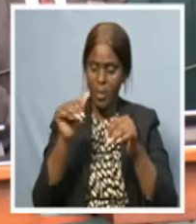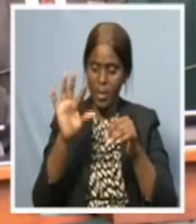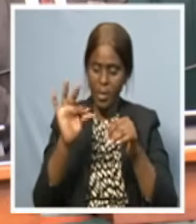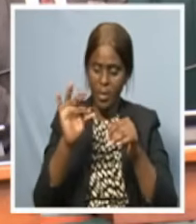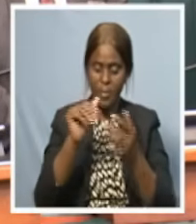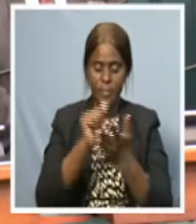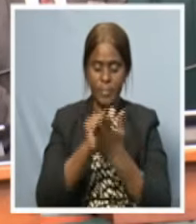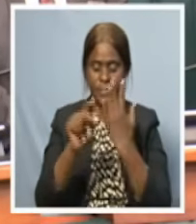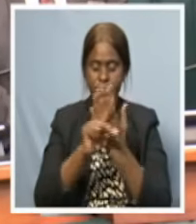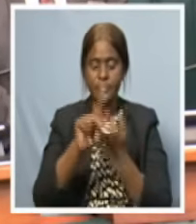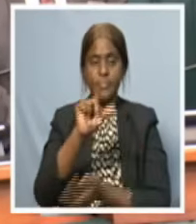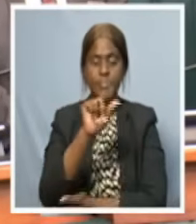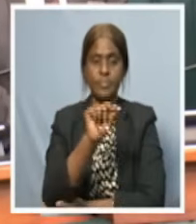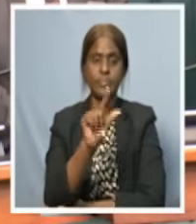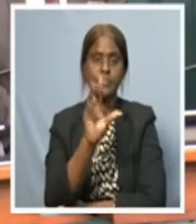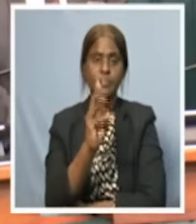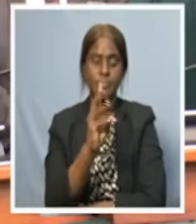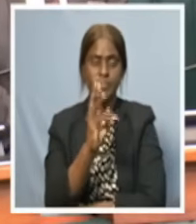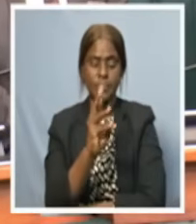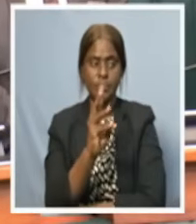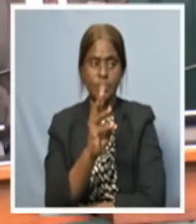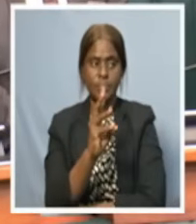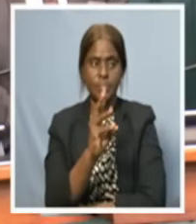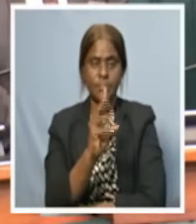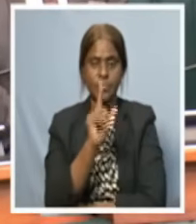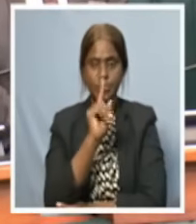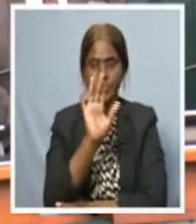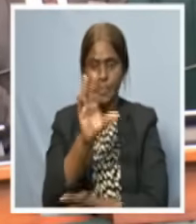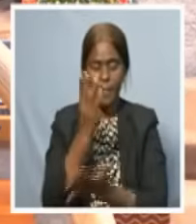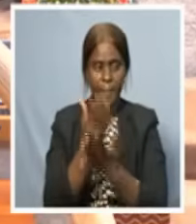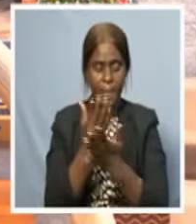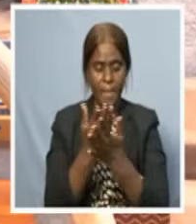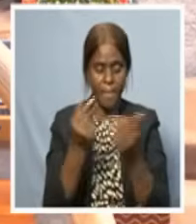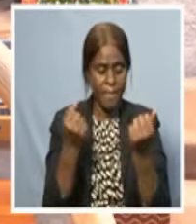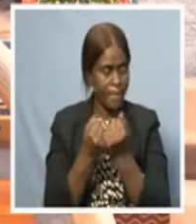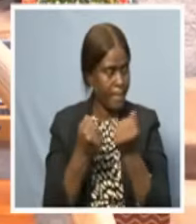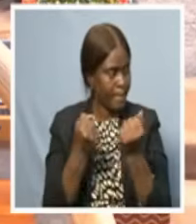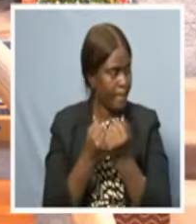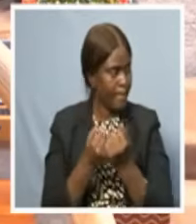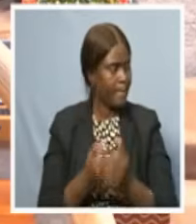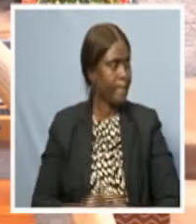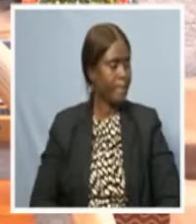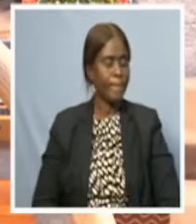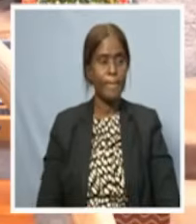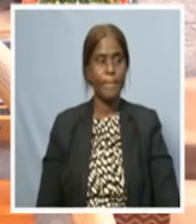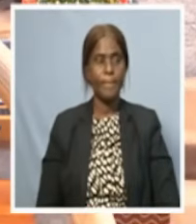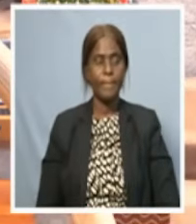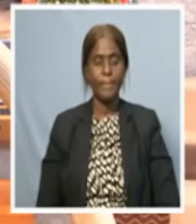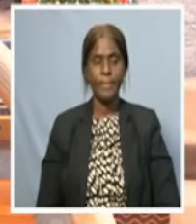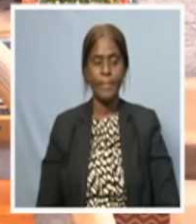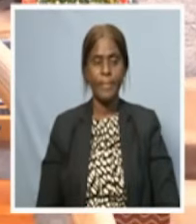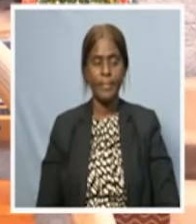9th April 2026. Is the motion seconded?